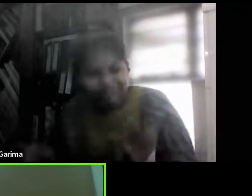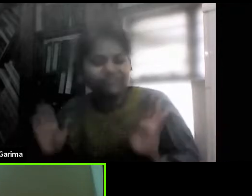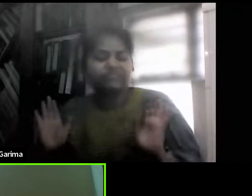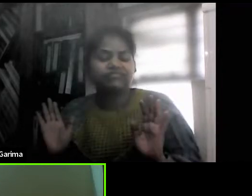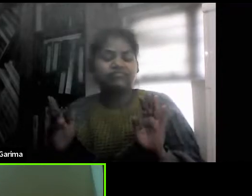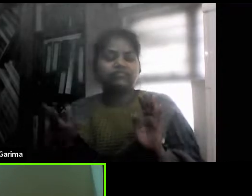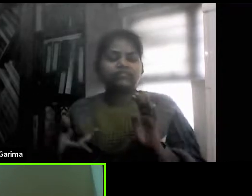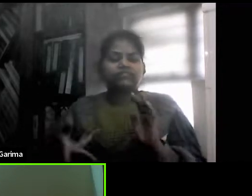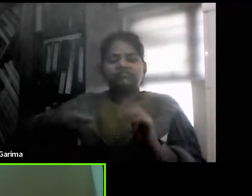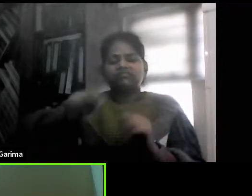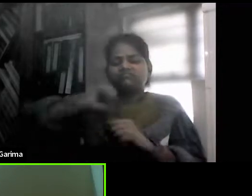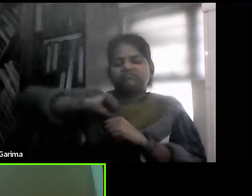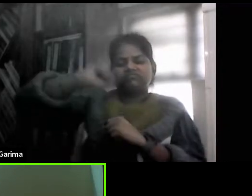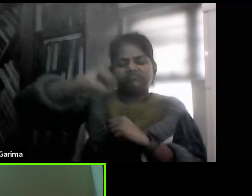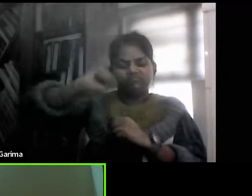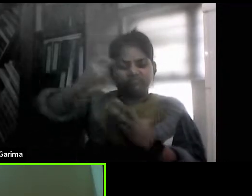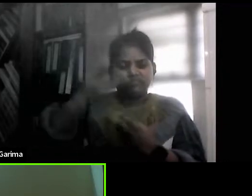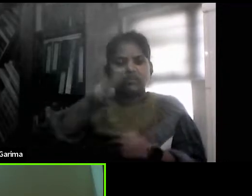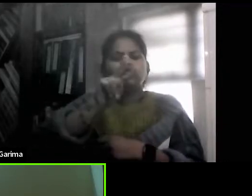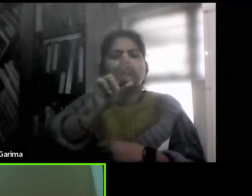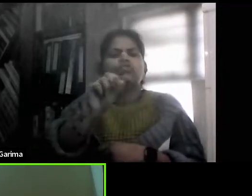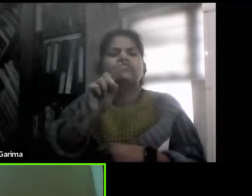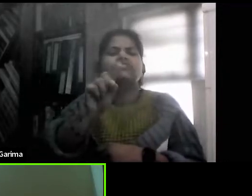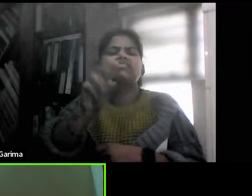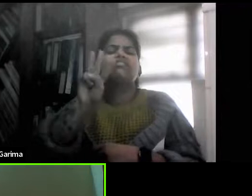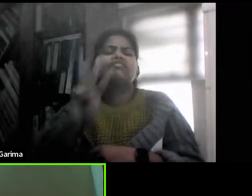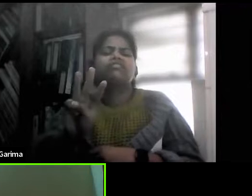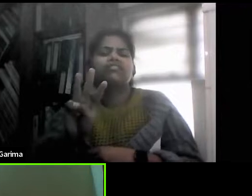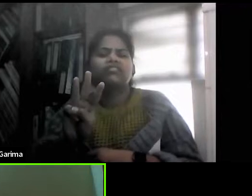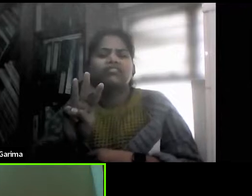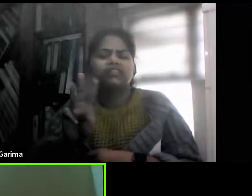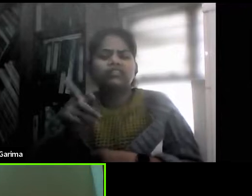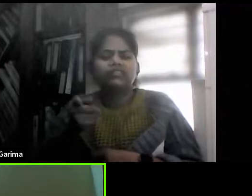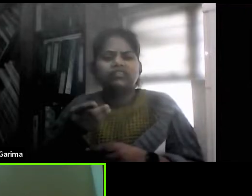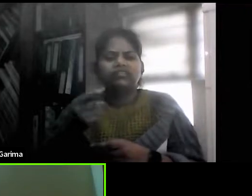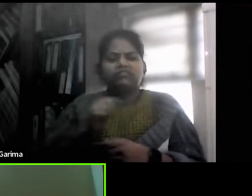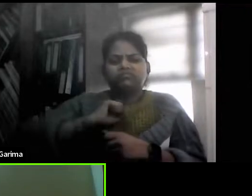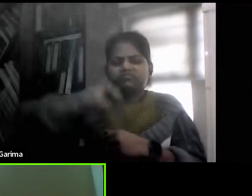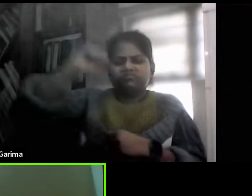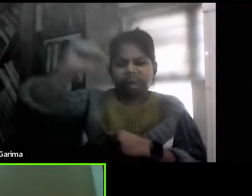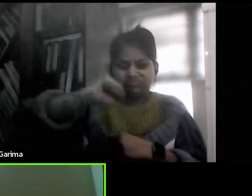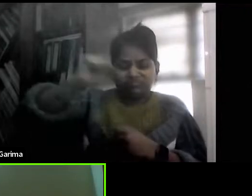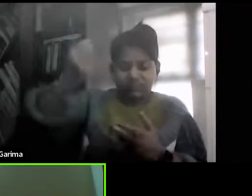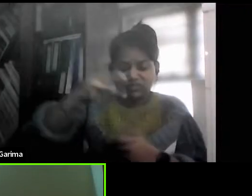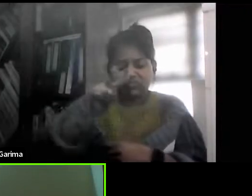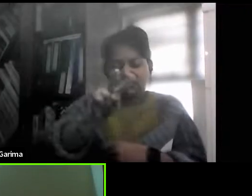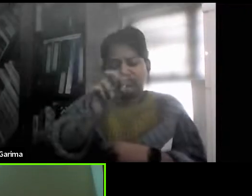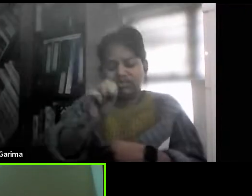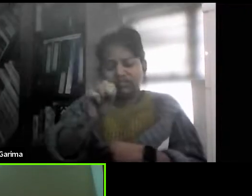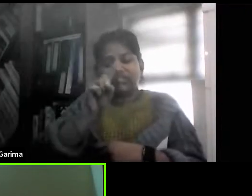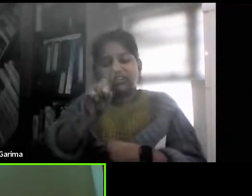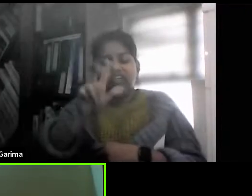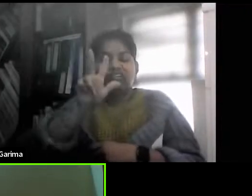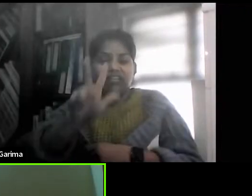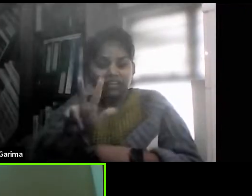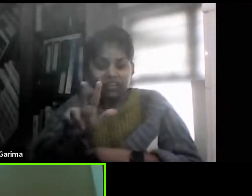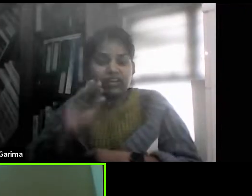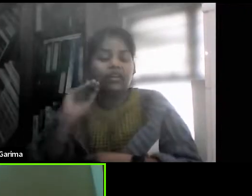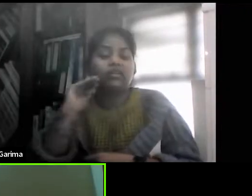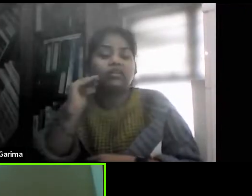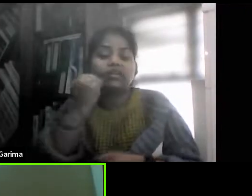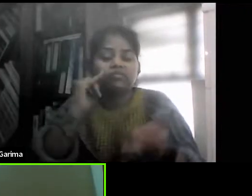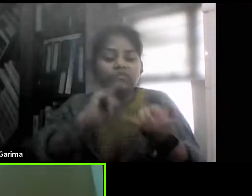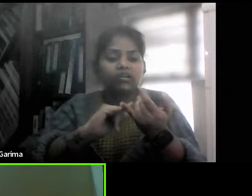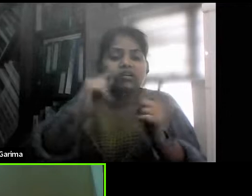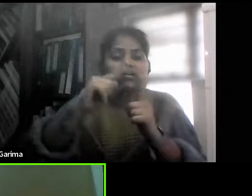strike in 2013, a huge sort of a protest in 2013, particularly in September. The